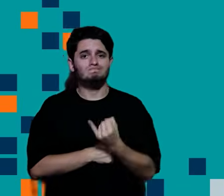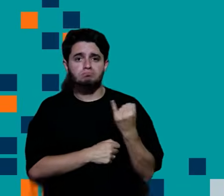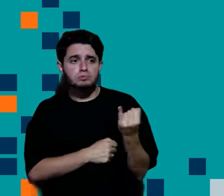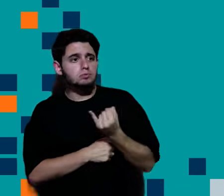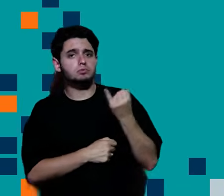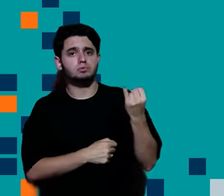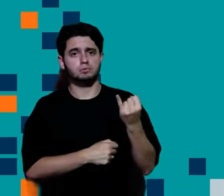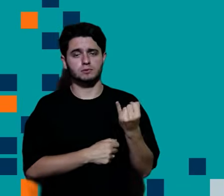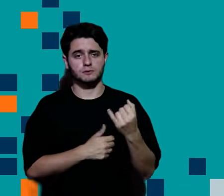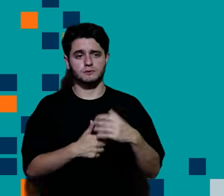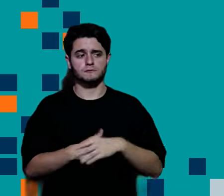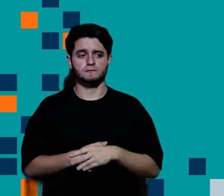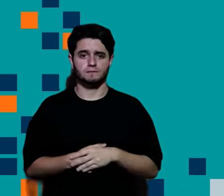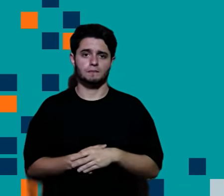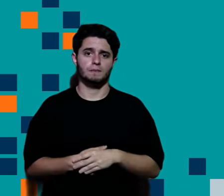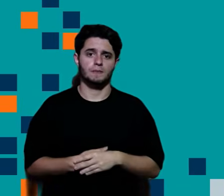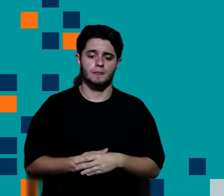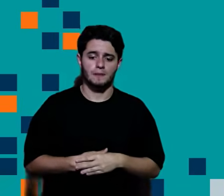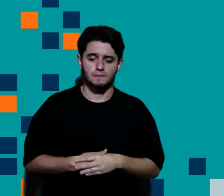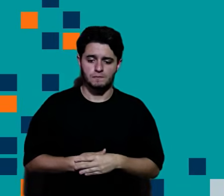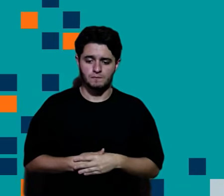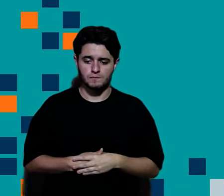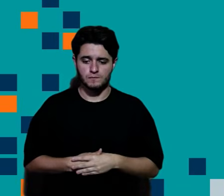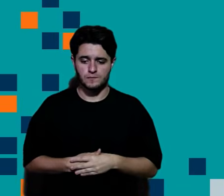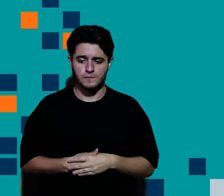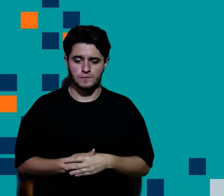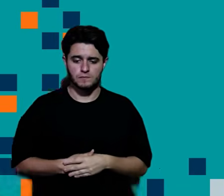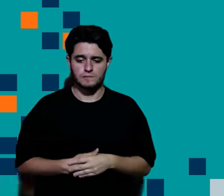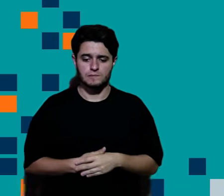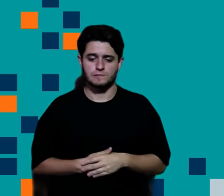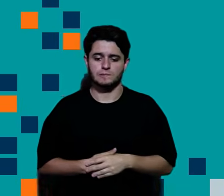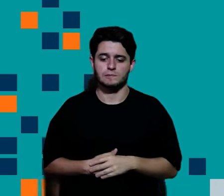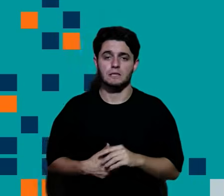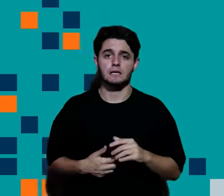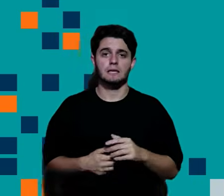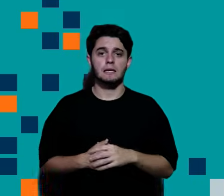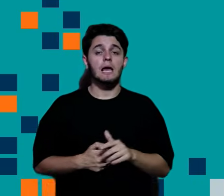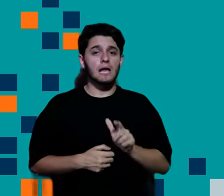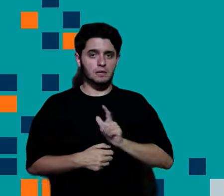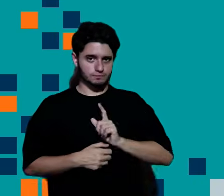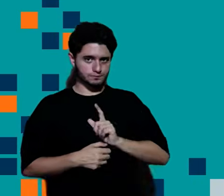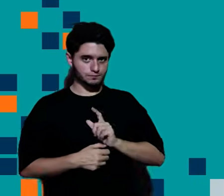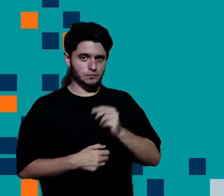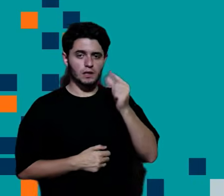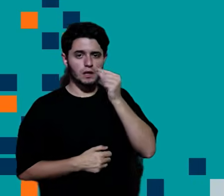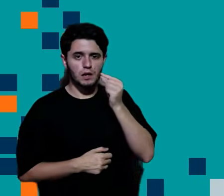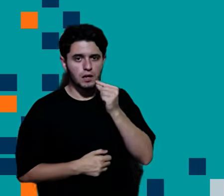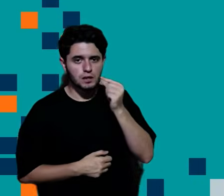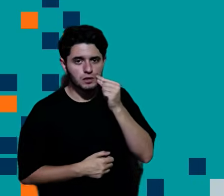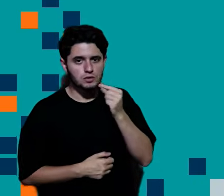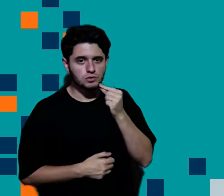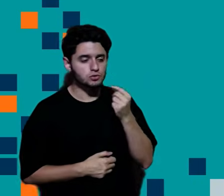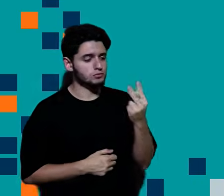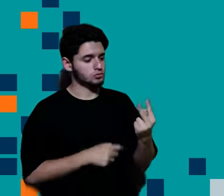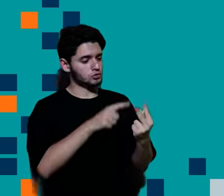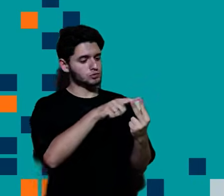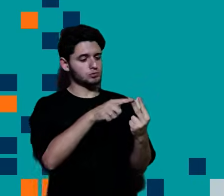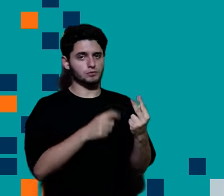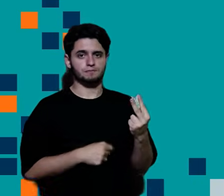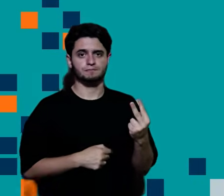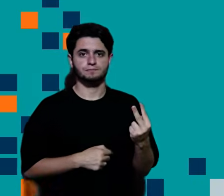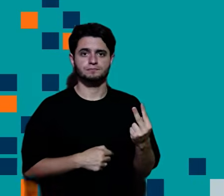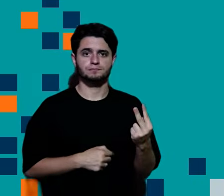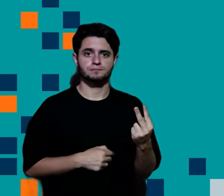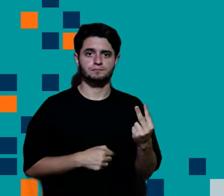day. She then takes another group of mice and she puts them in a regular cage